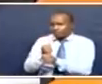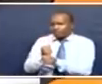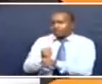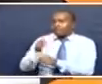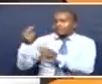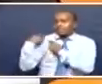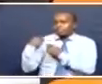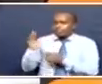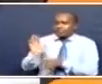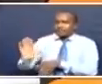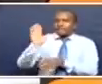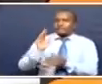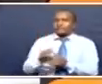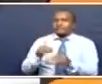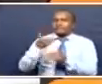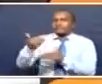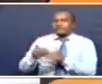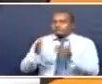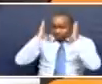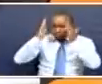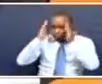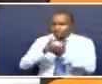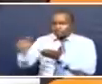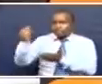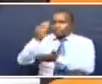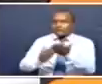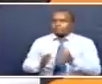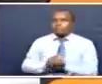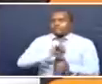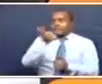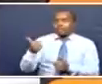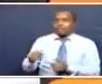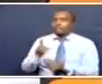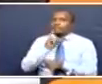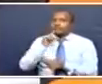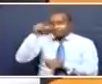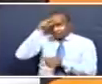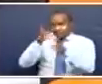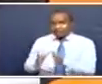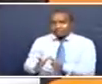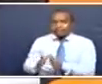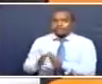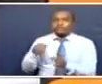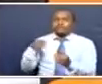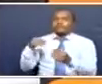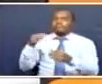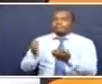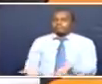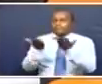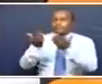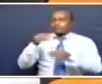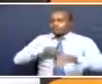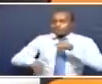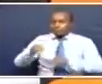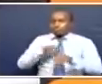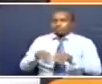is after Mutua, of course, also suspended some employees. David in Langata says, governor's actions are ill-timed and an avenue for promoting corruption, nepotism, and